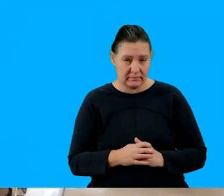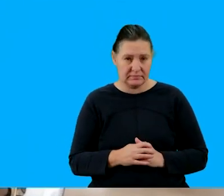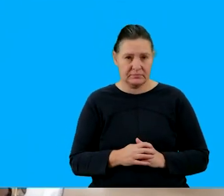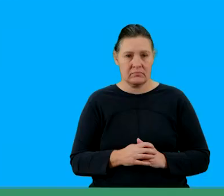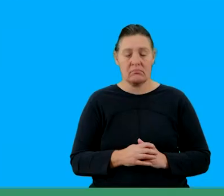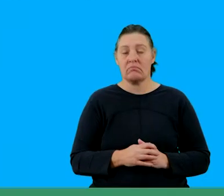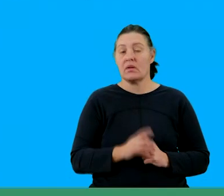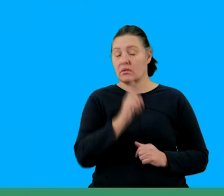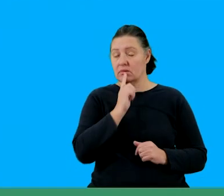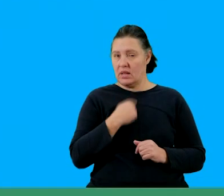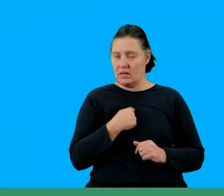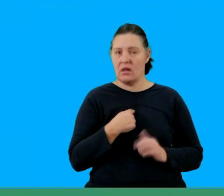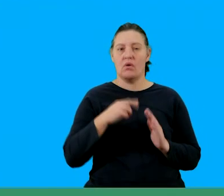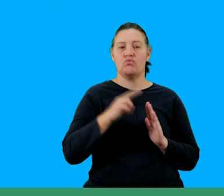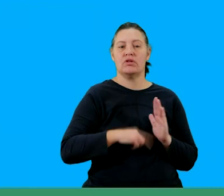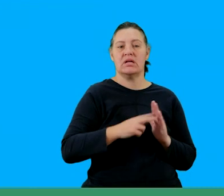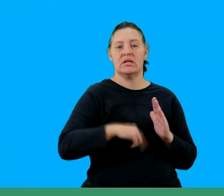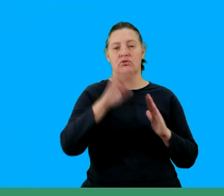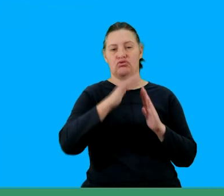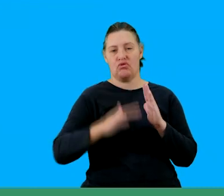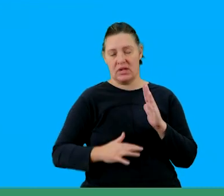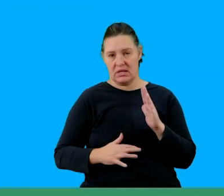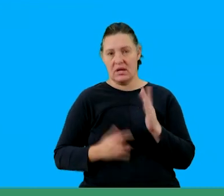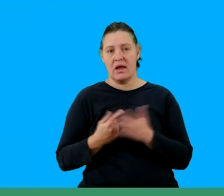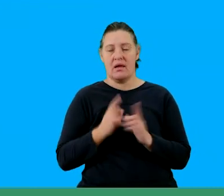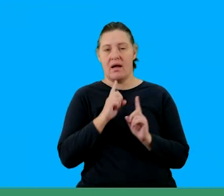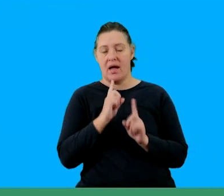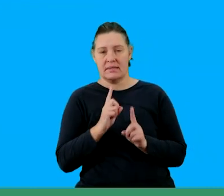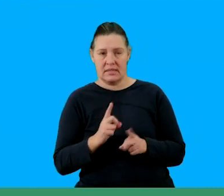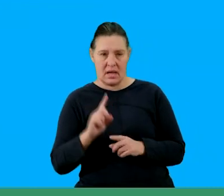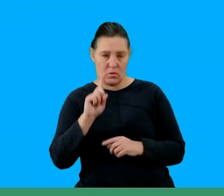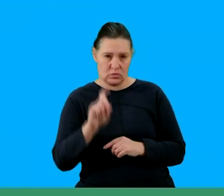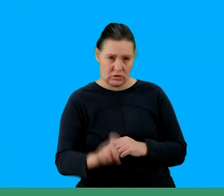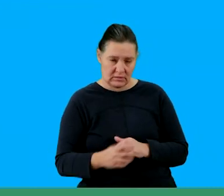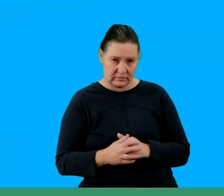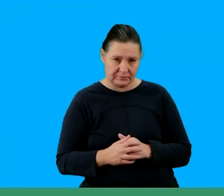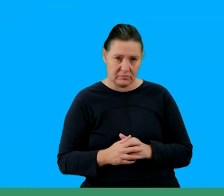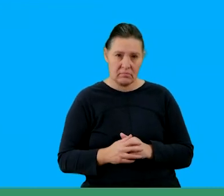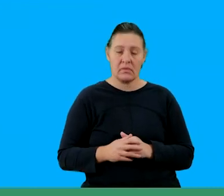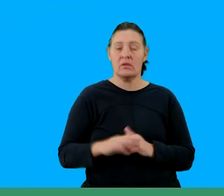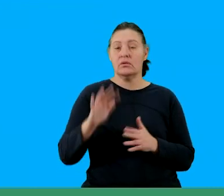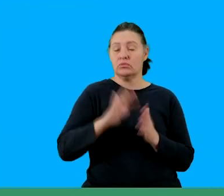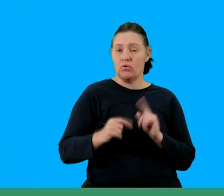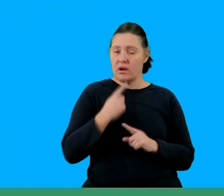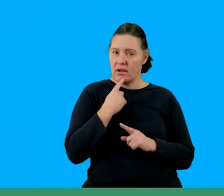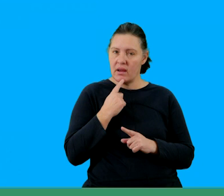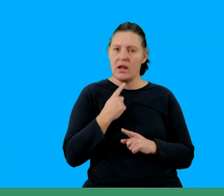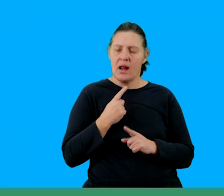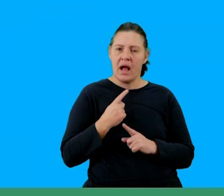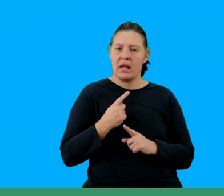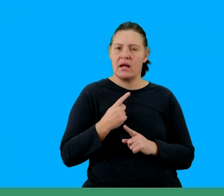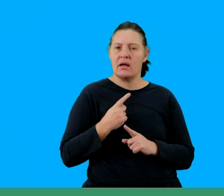there instructs us to say, read the scenario below and answer questions that follow. Our scenario is based